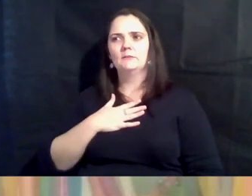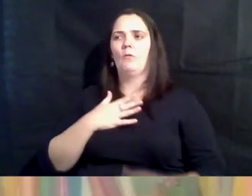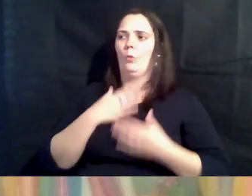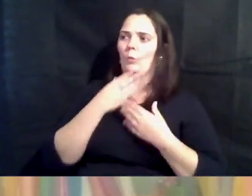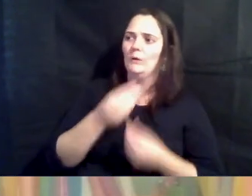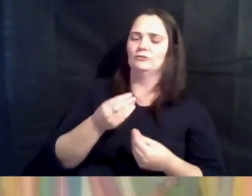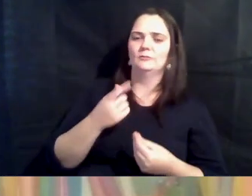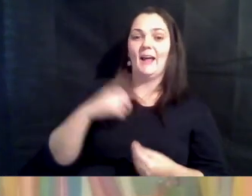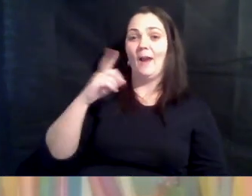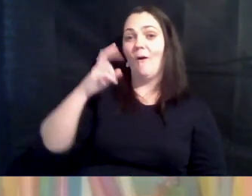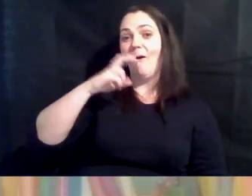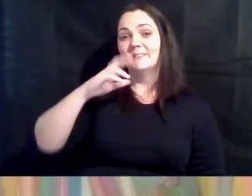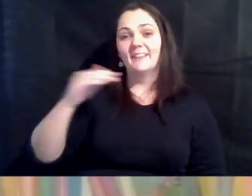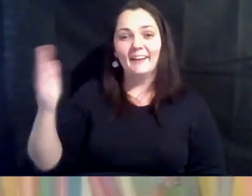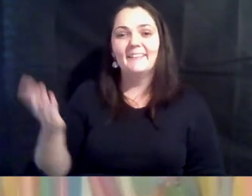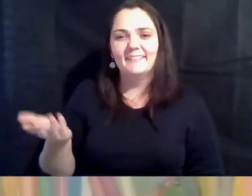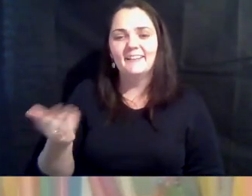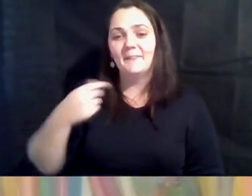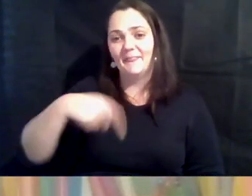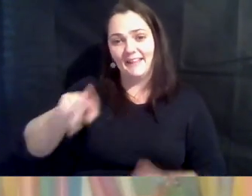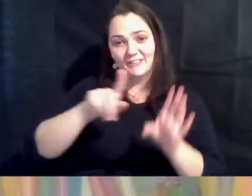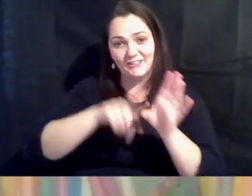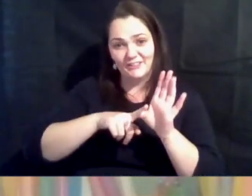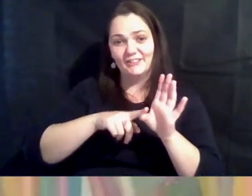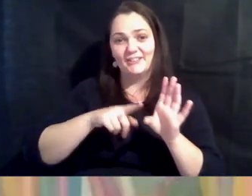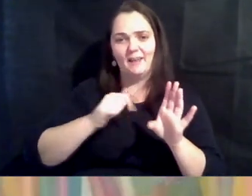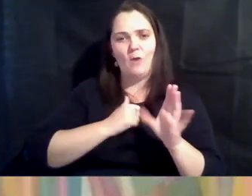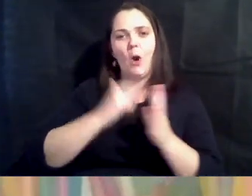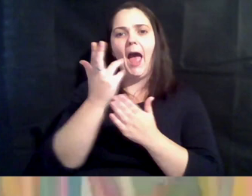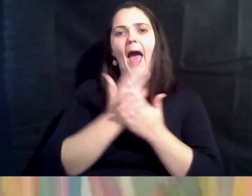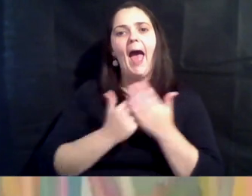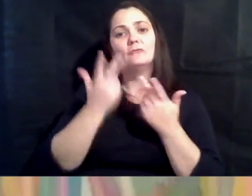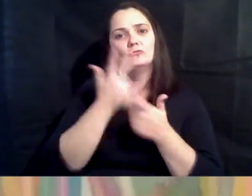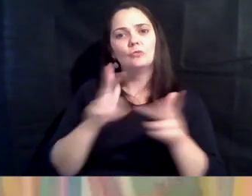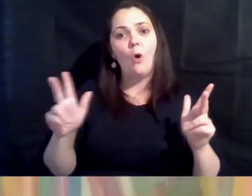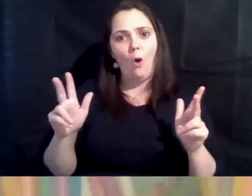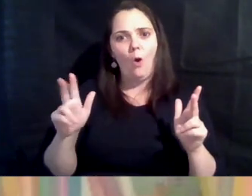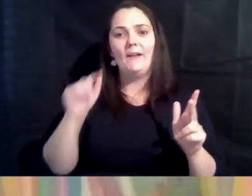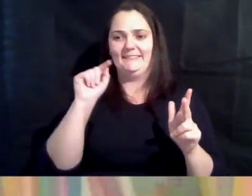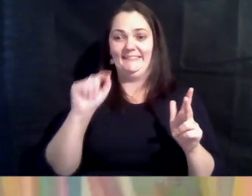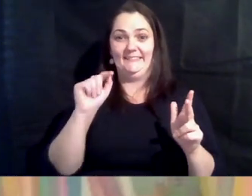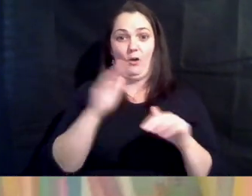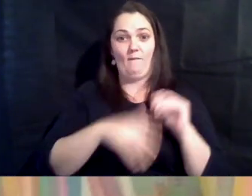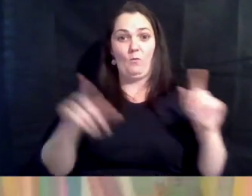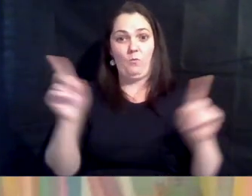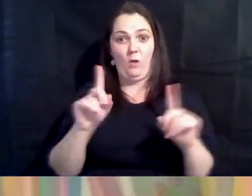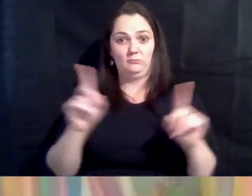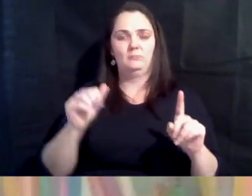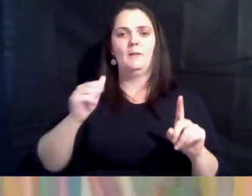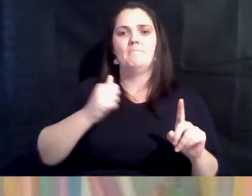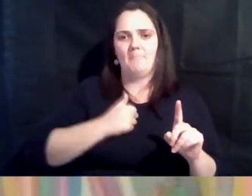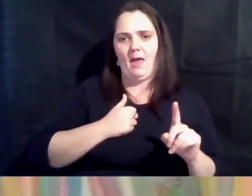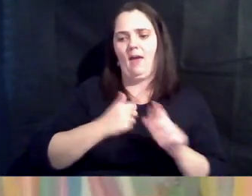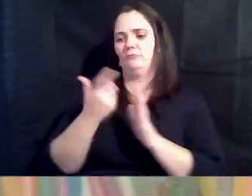So, I mean, I'm doing an art show this year on letters that I collected when I was a teenager, those kind of letters that you just